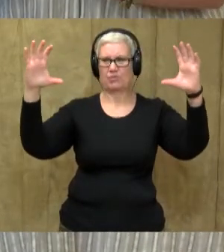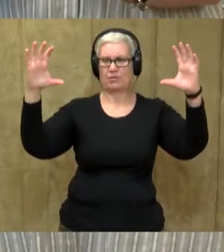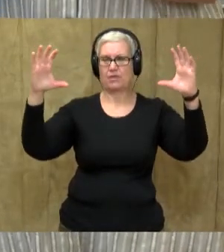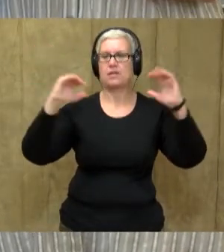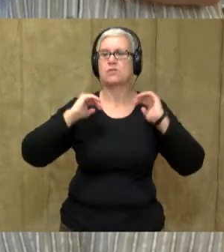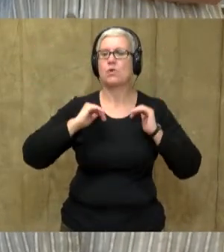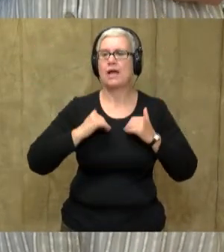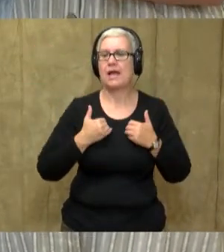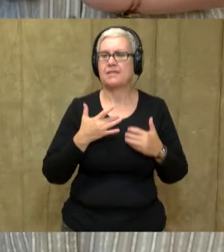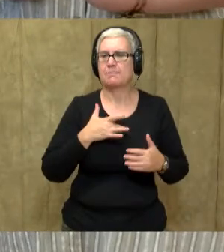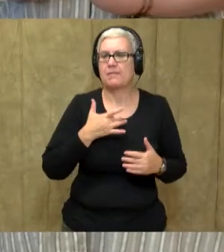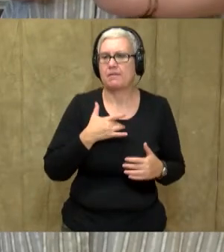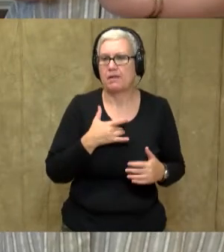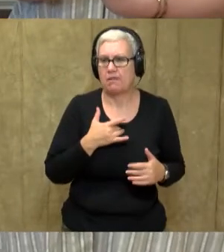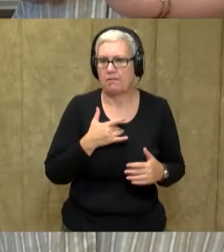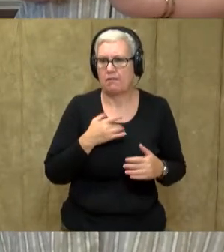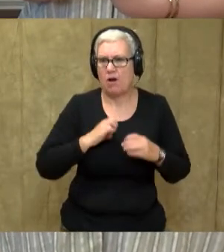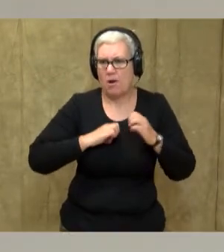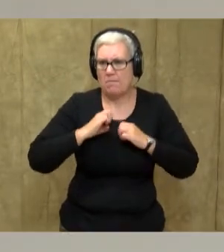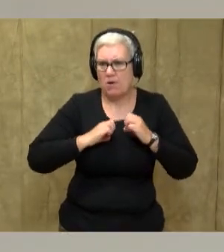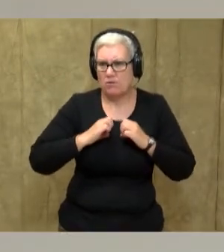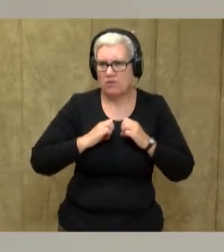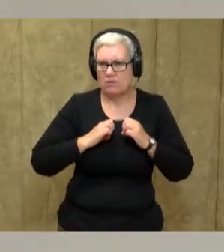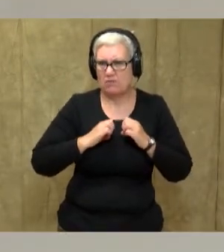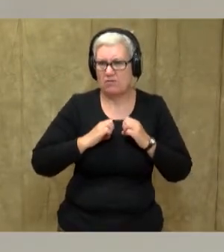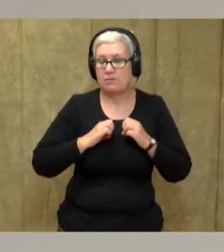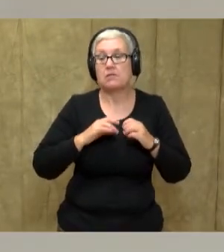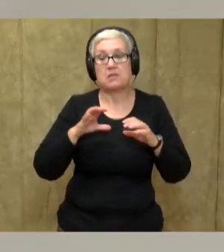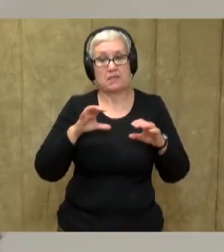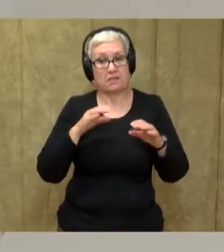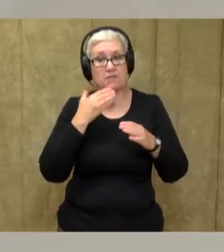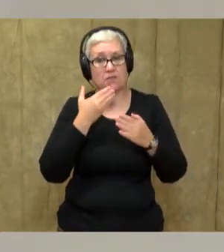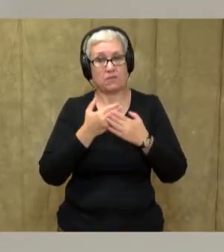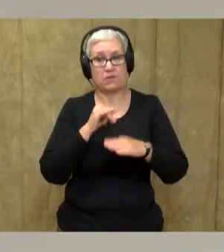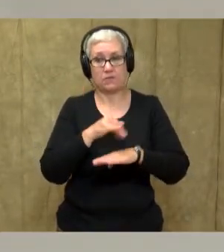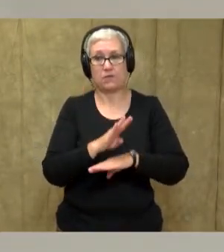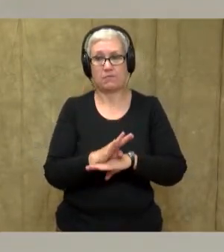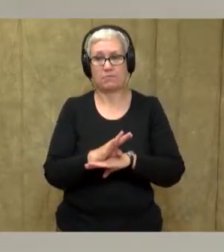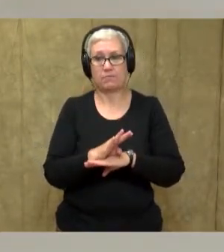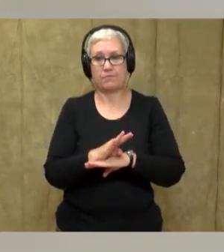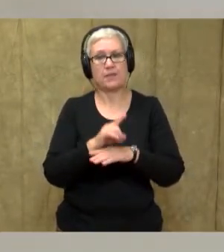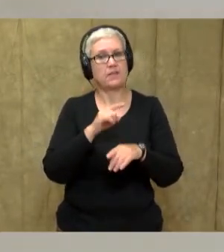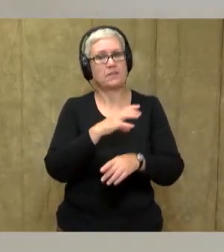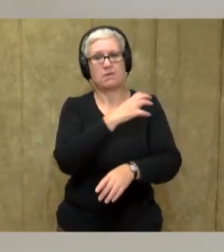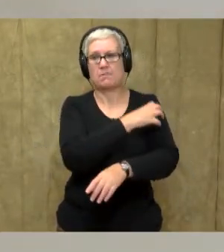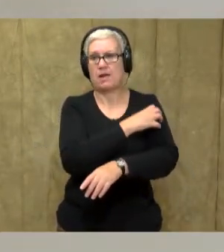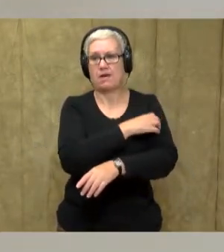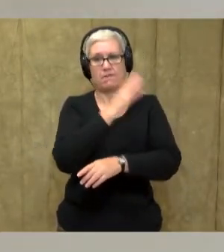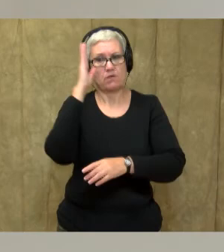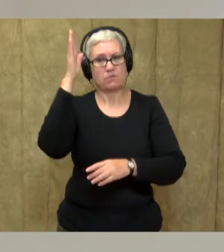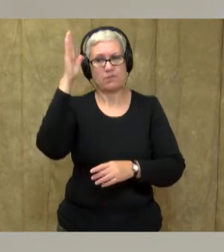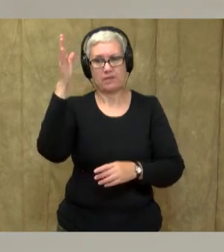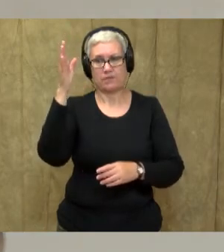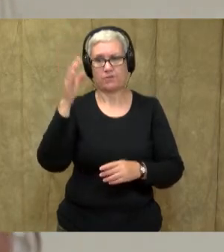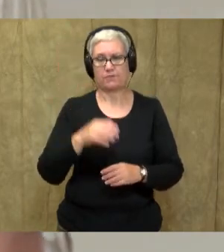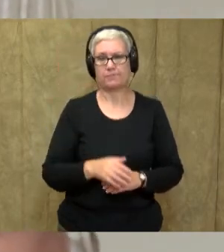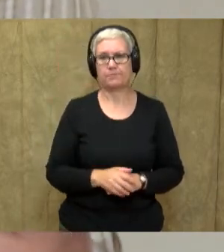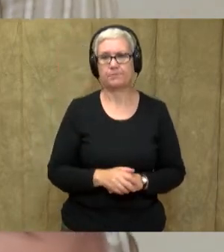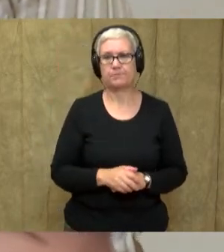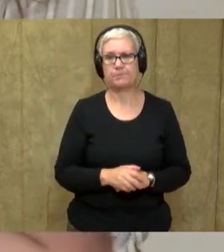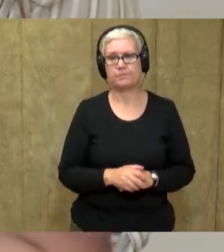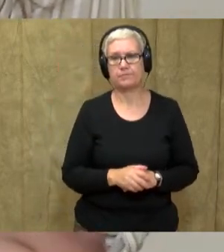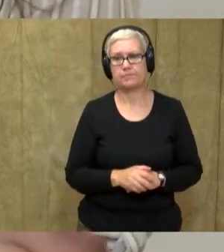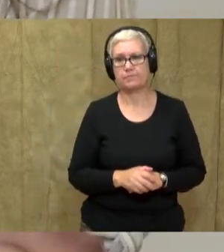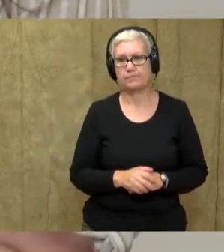appealing to us and how does he make us feel? He does a really good job, right? Very powerful speech. Okay,